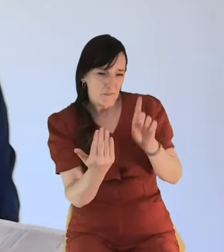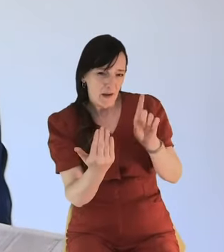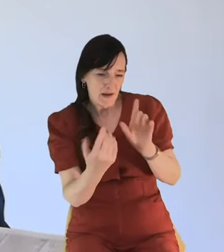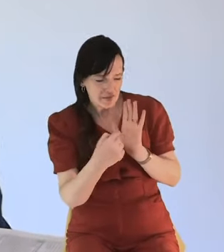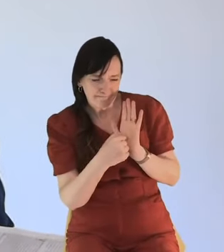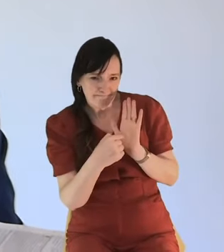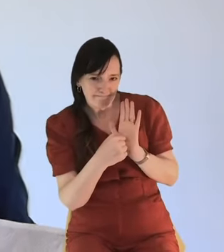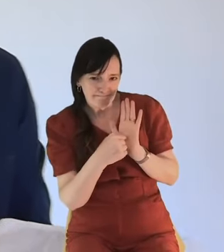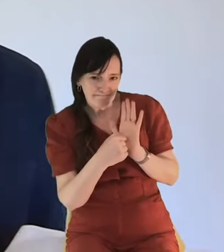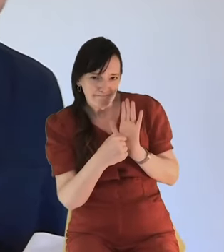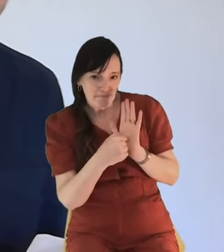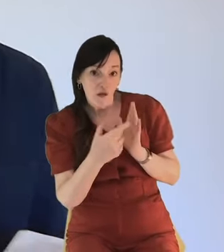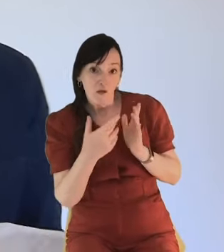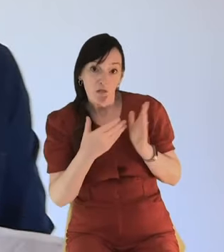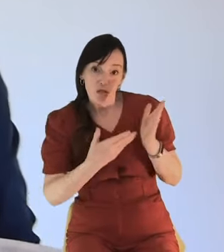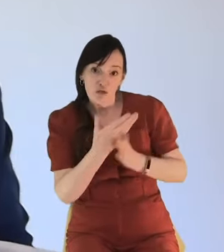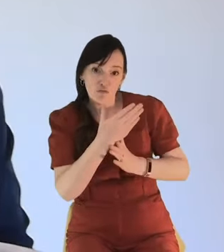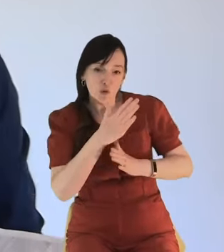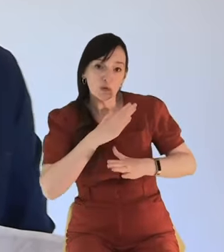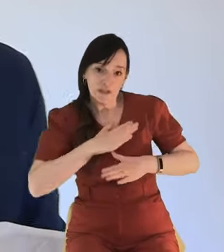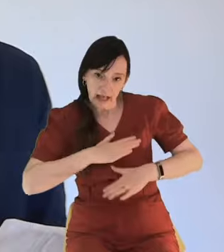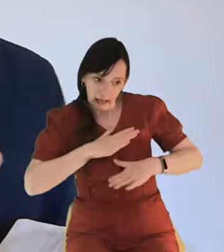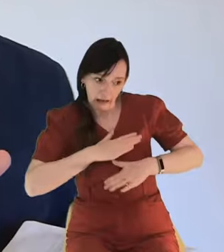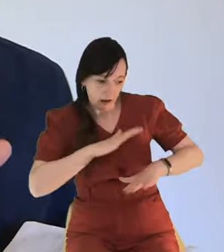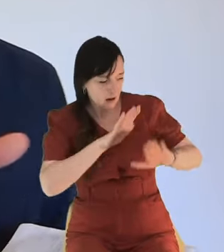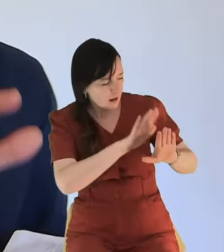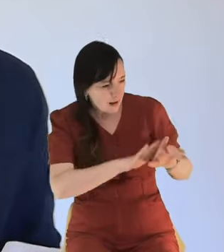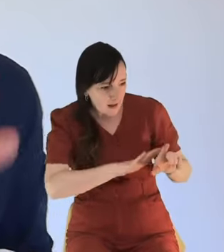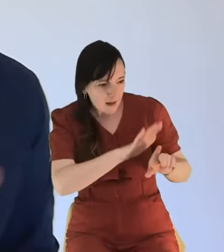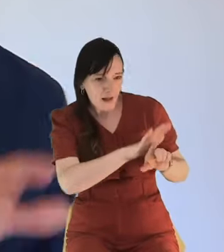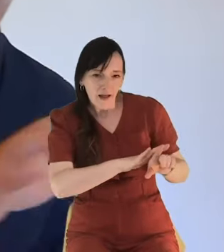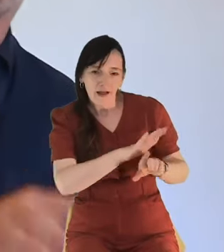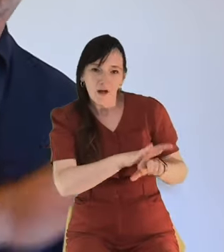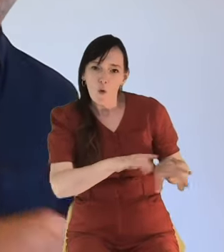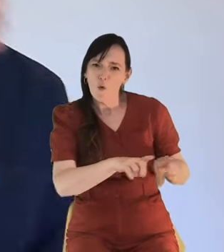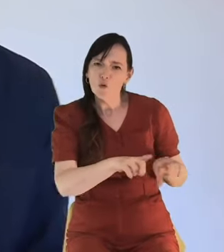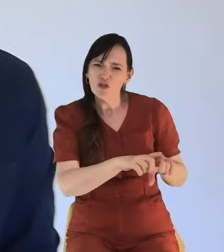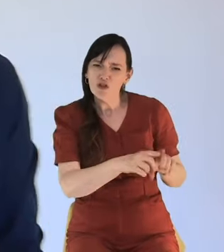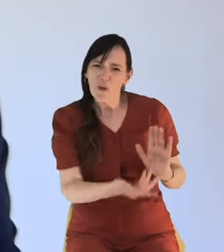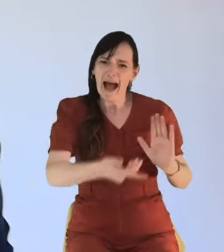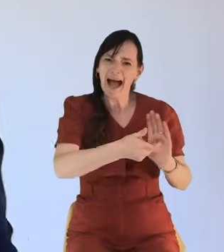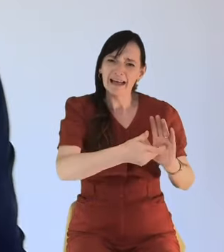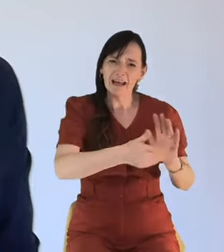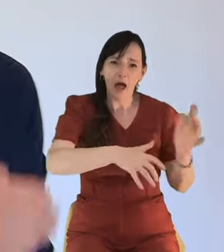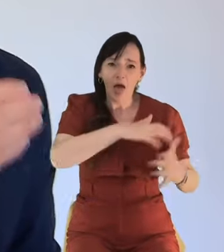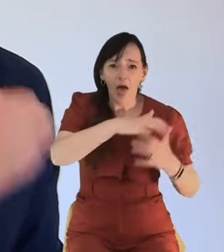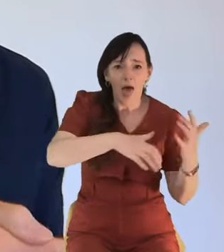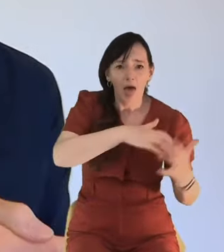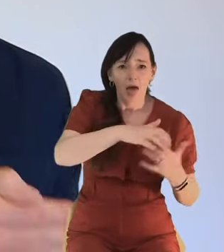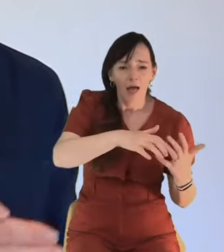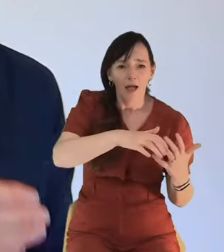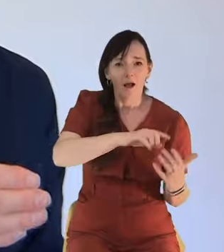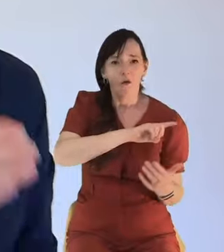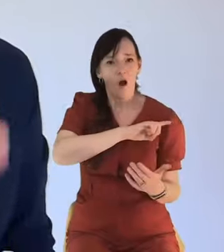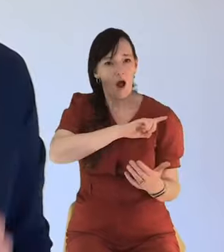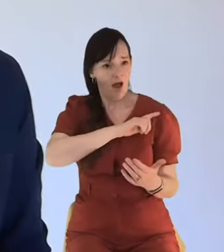you see that in settling them, Paul might have unsettled them again? Because the day of the Lord is coming,